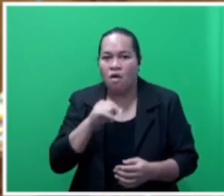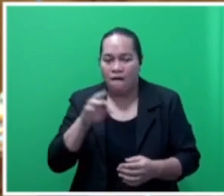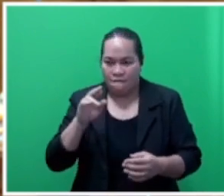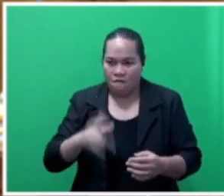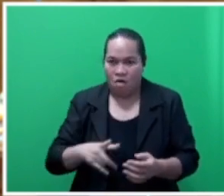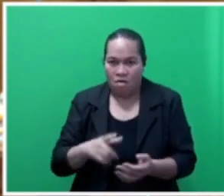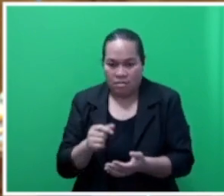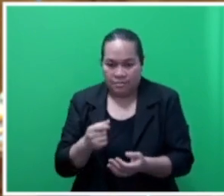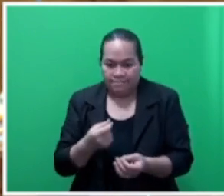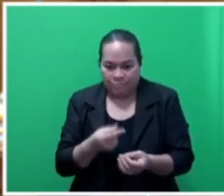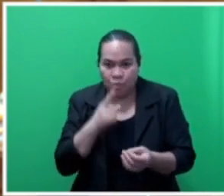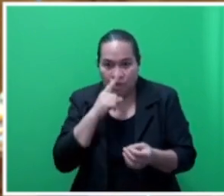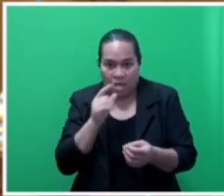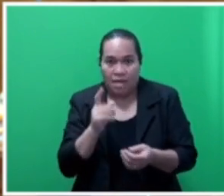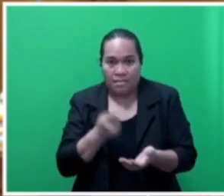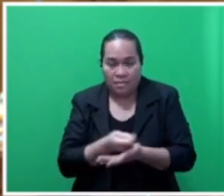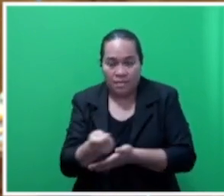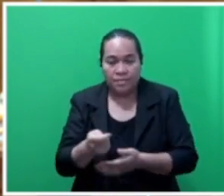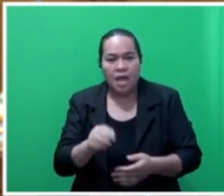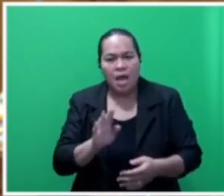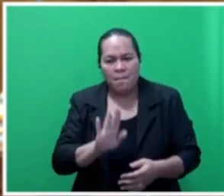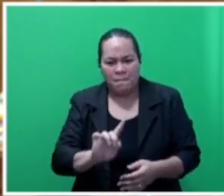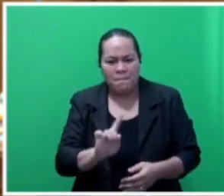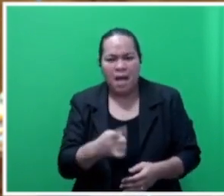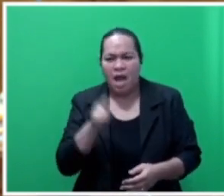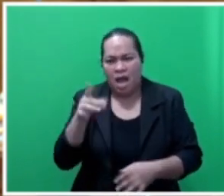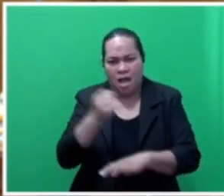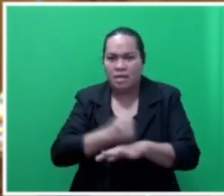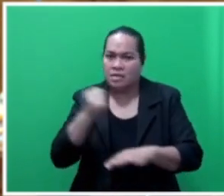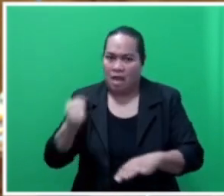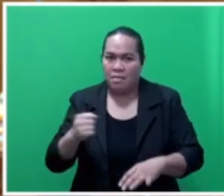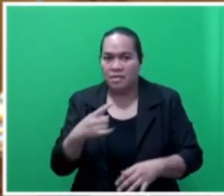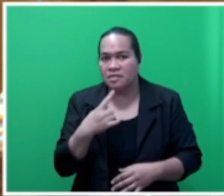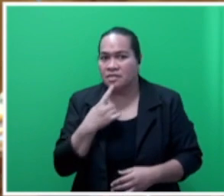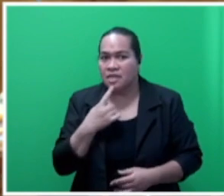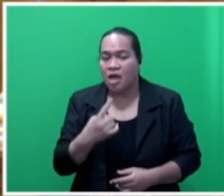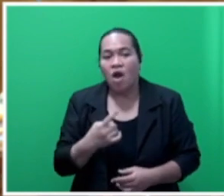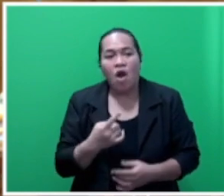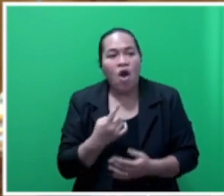The claim that the current government only borrow